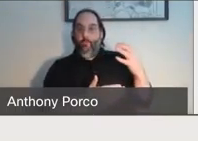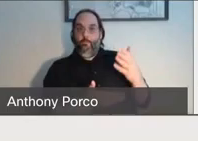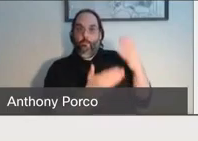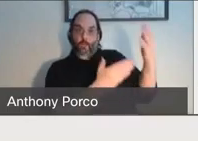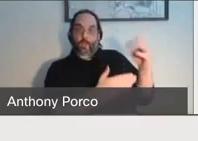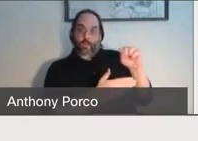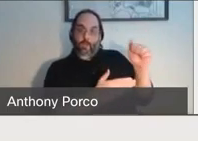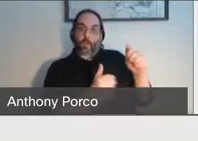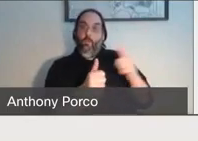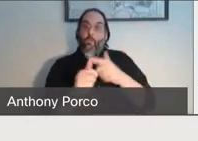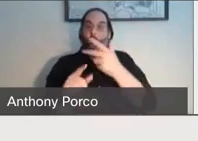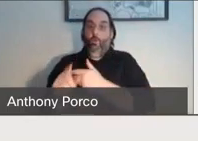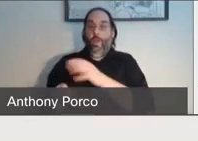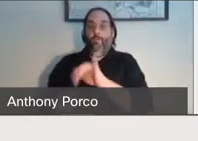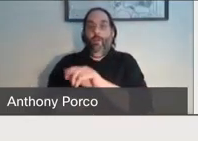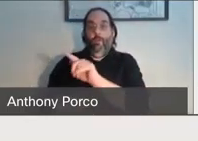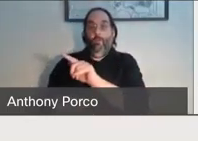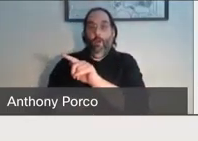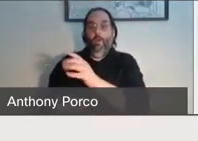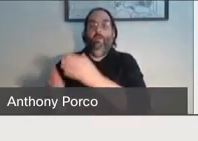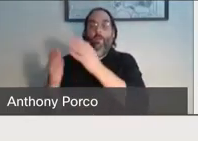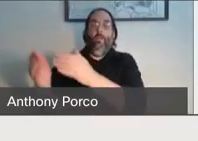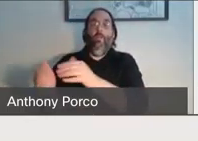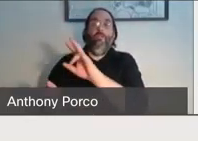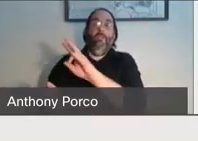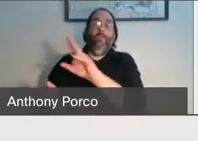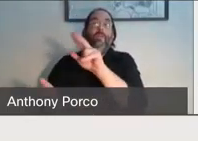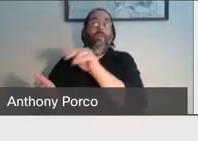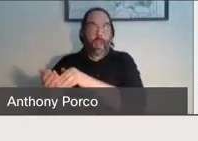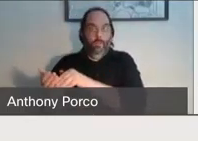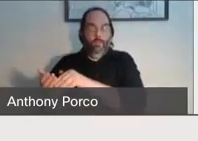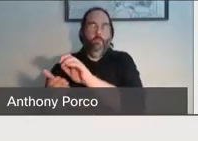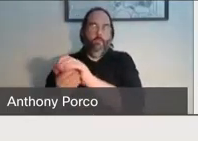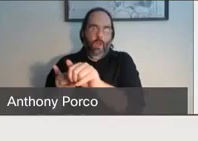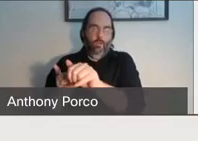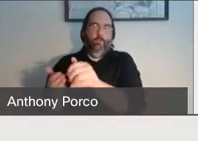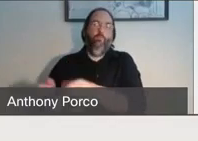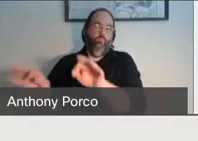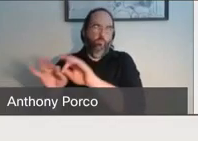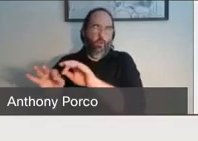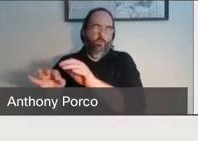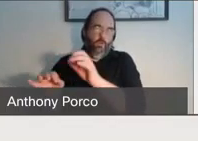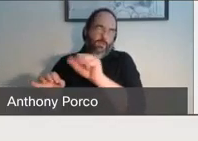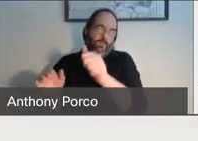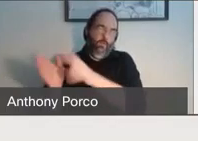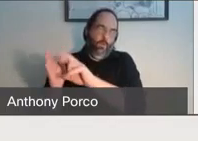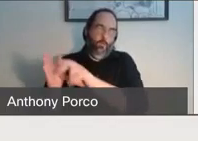quarter of FY21, we have submitted over $73,000 in claims for review. Our unit also aids in